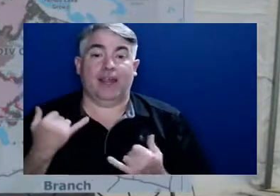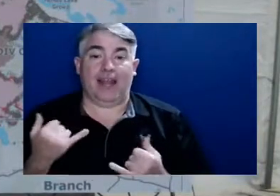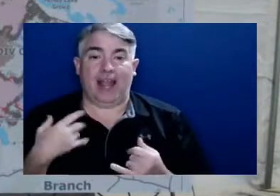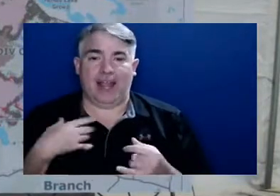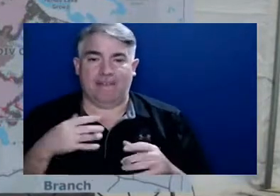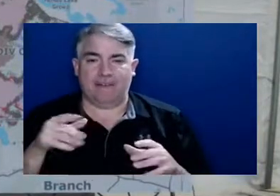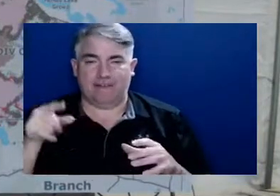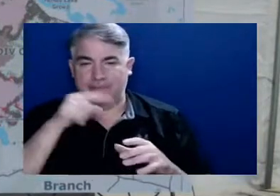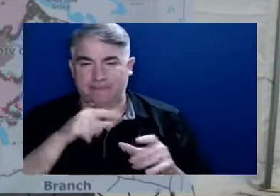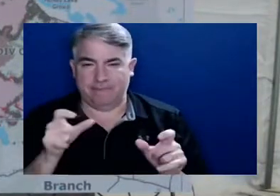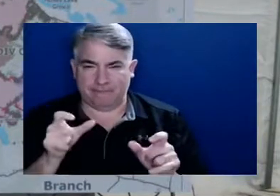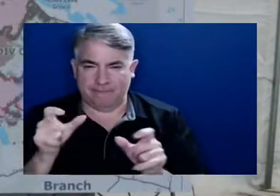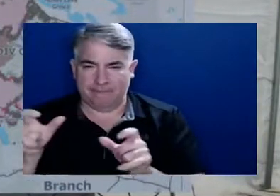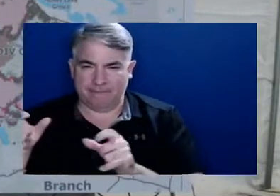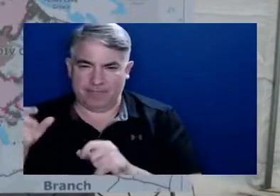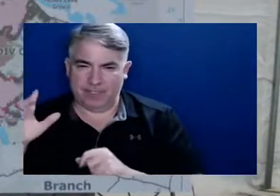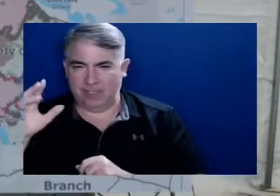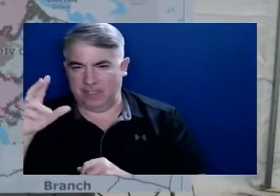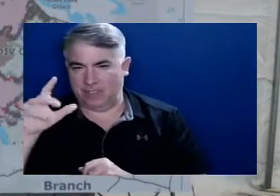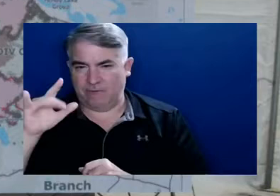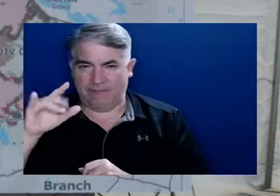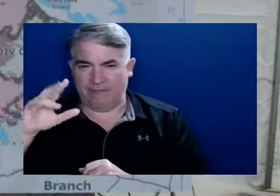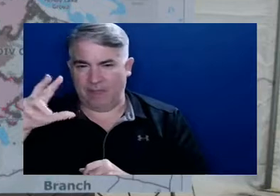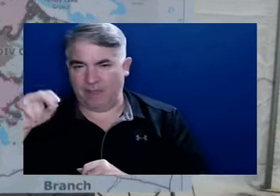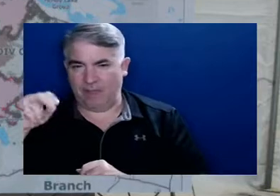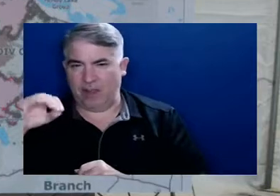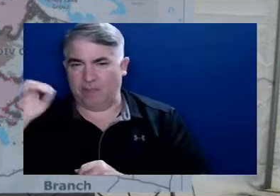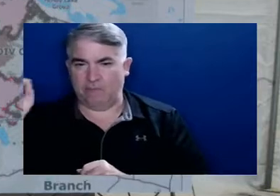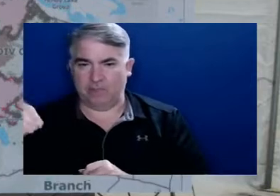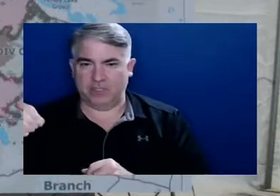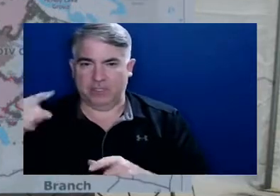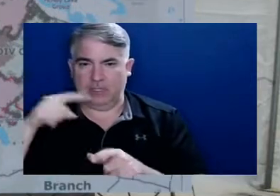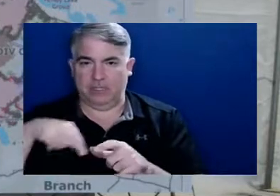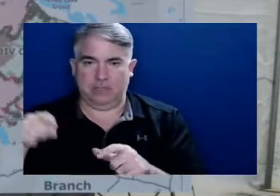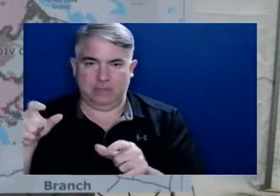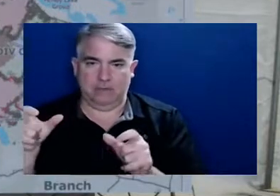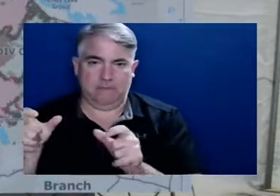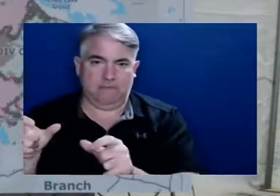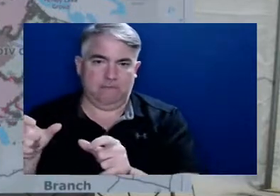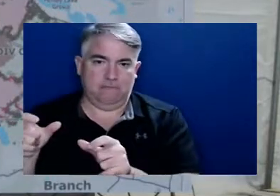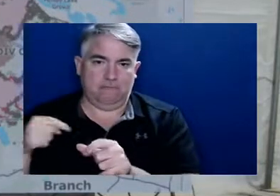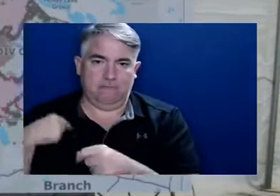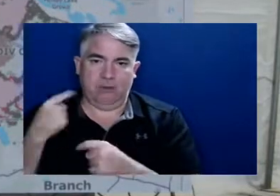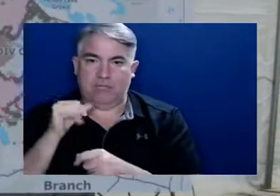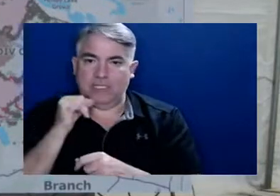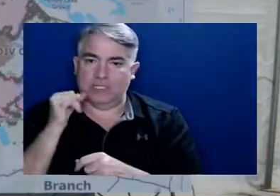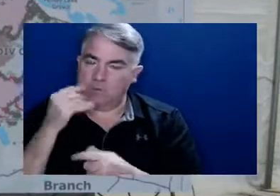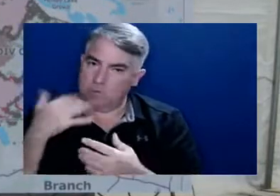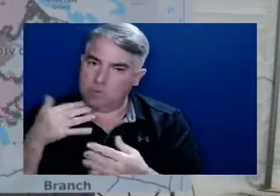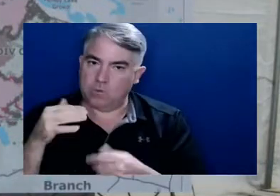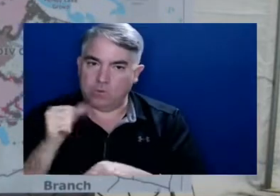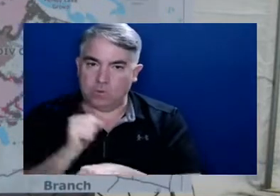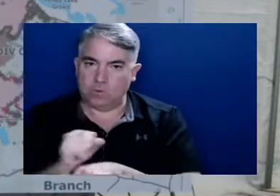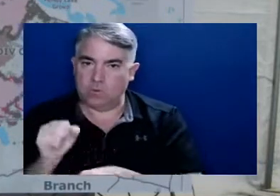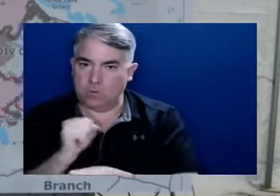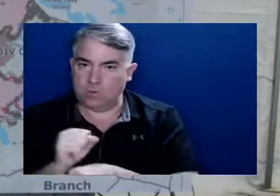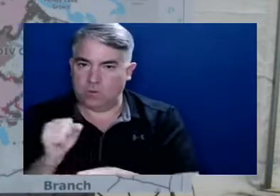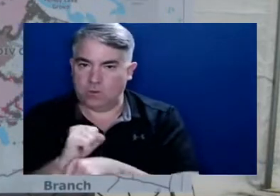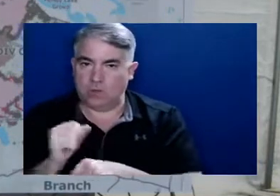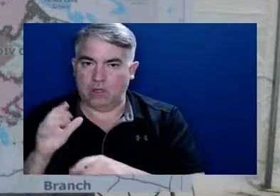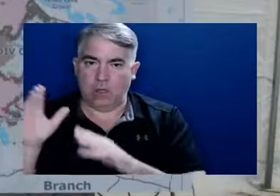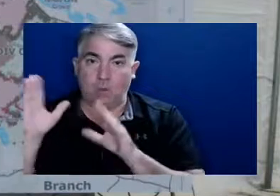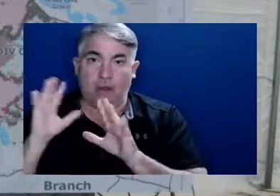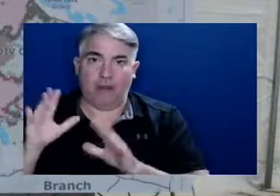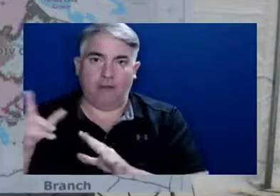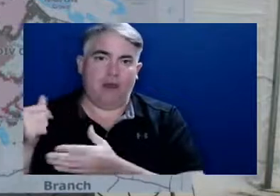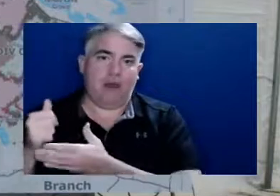30% of line on this slop over from yesterday. We still got a long ways to go. The weather's cooperating. Our wind right now is at the bottom near the